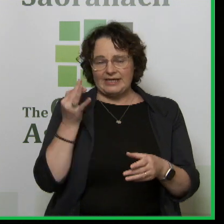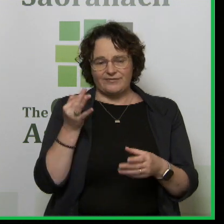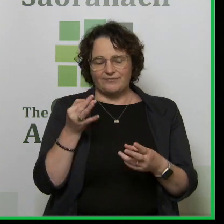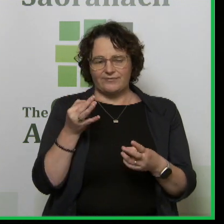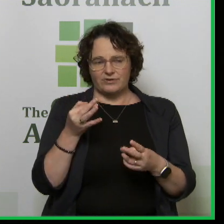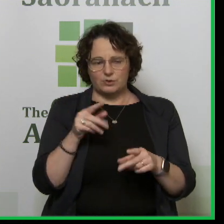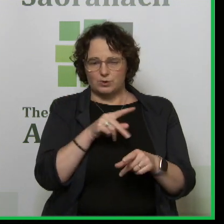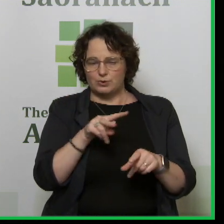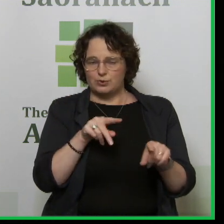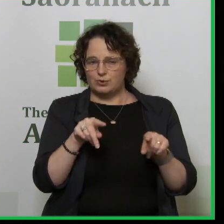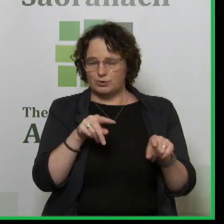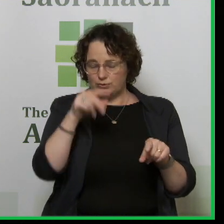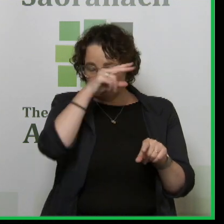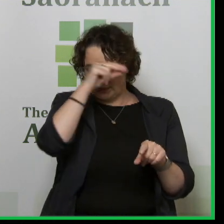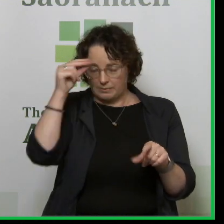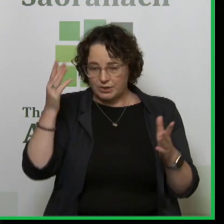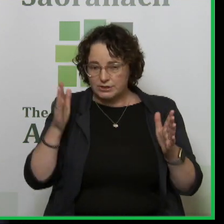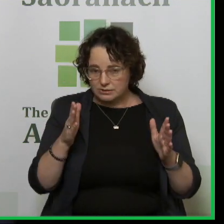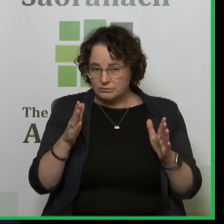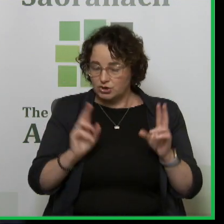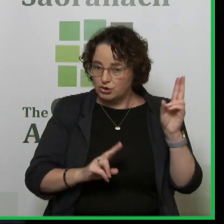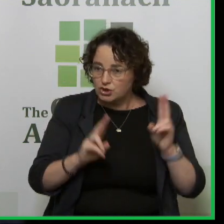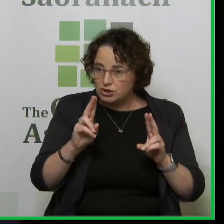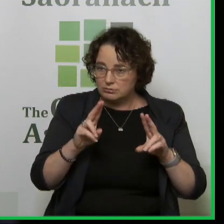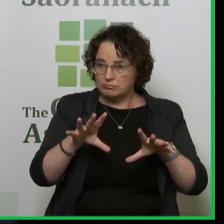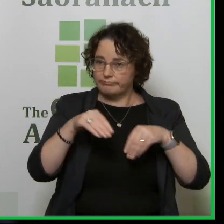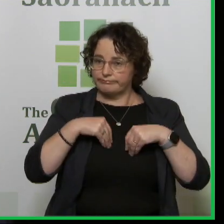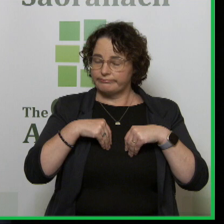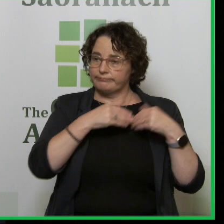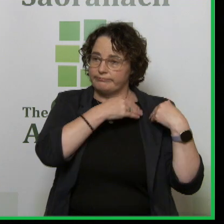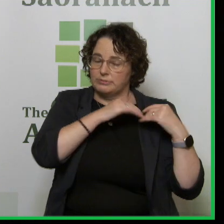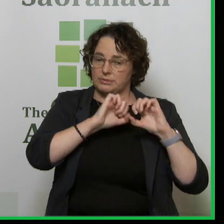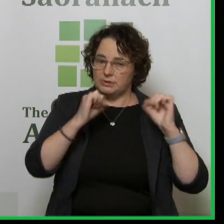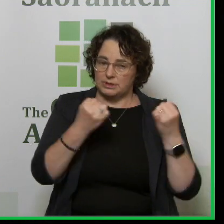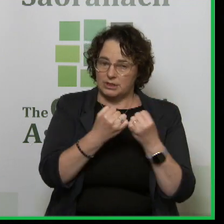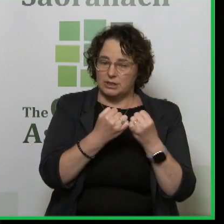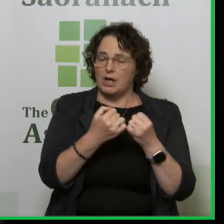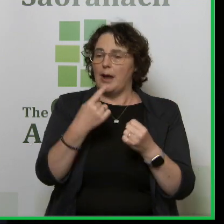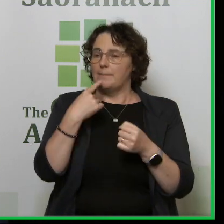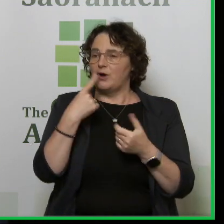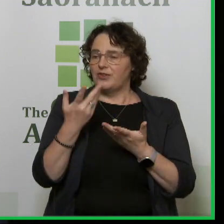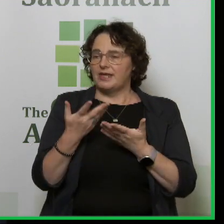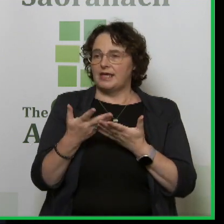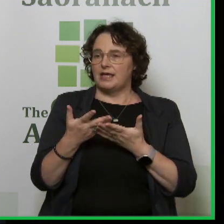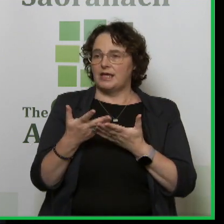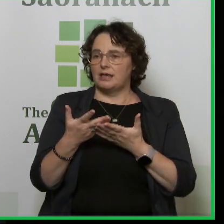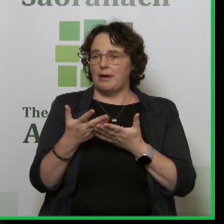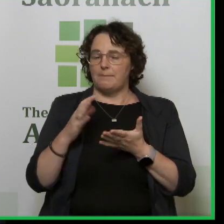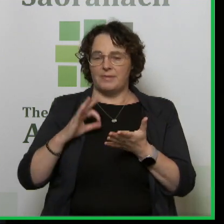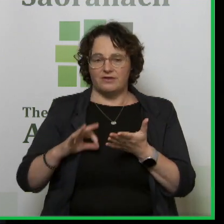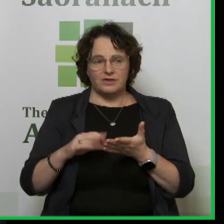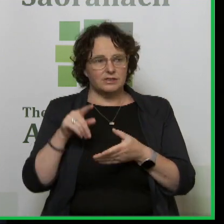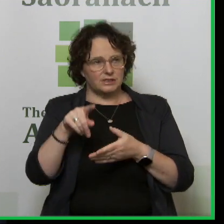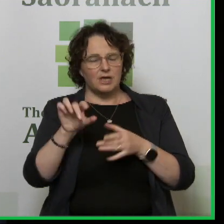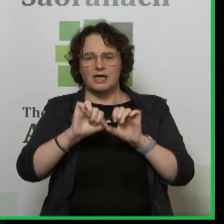two cases, which I think you should take as a society, the social return on investment case around interventions